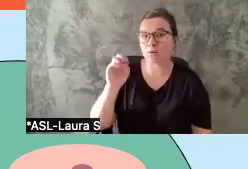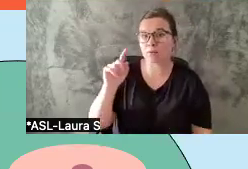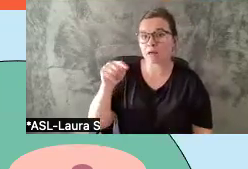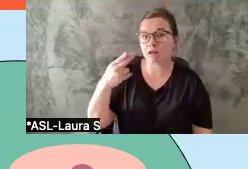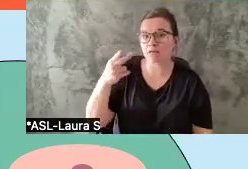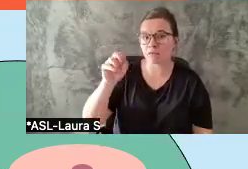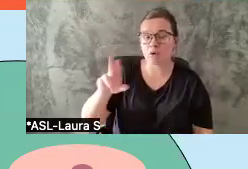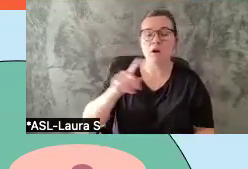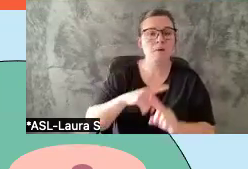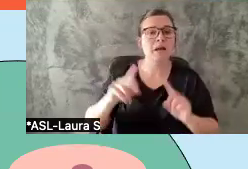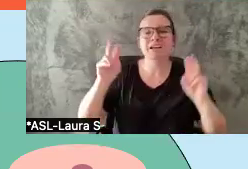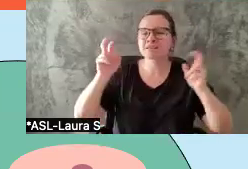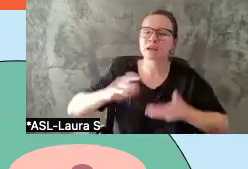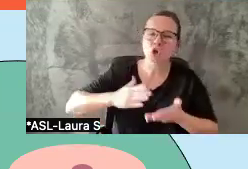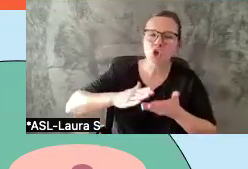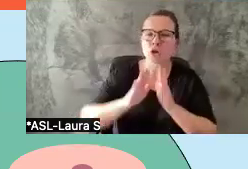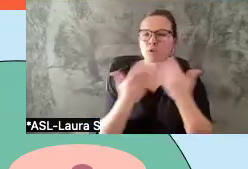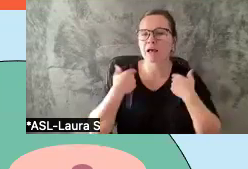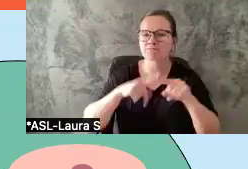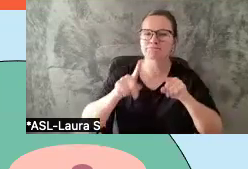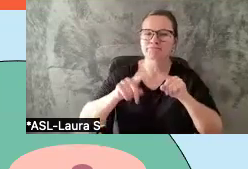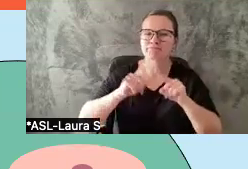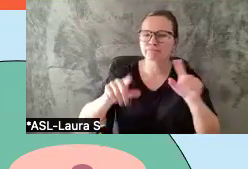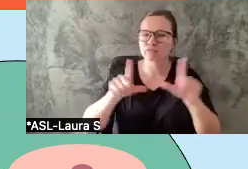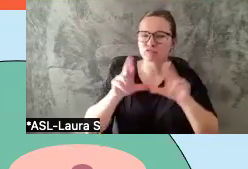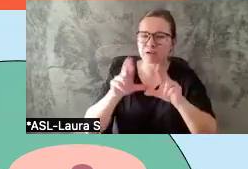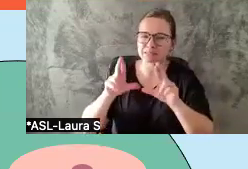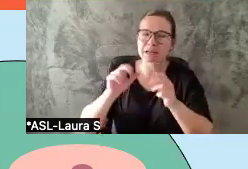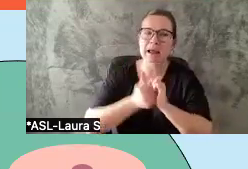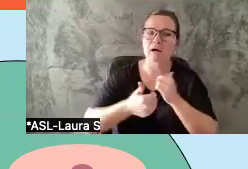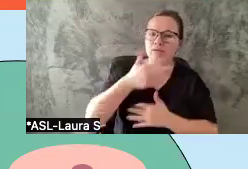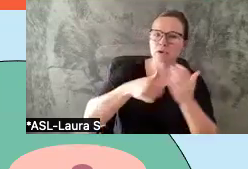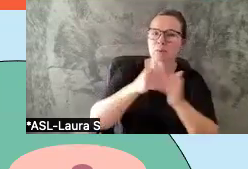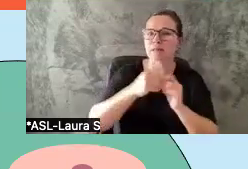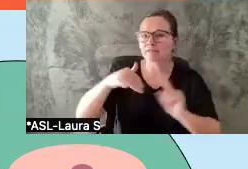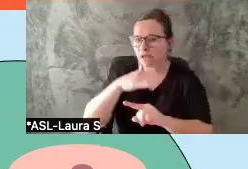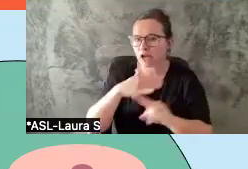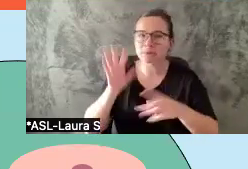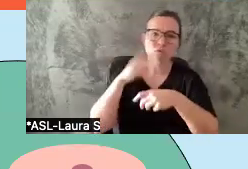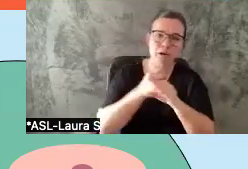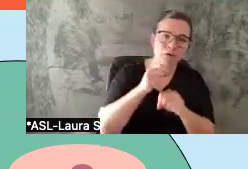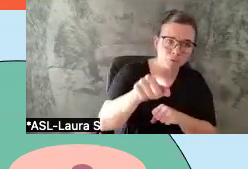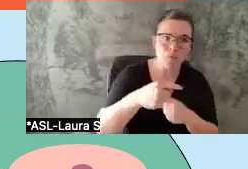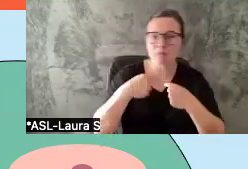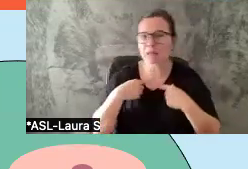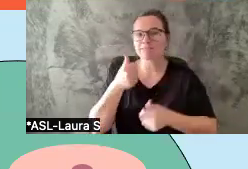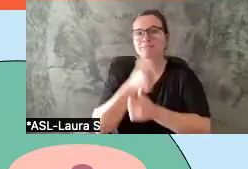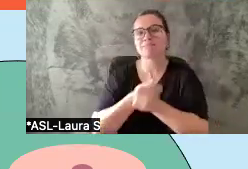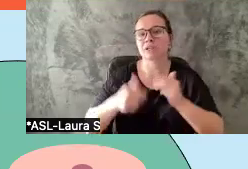of a cookbook full of recipes that interact with the environment to create you and me and every other living being on the